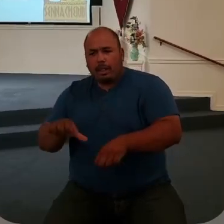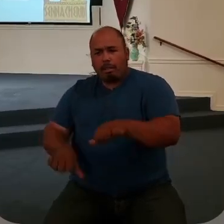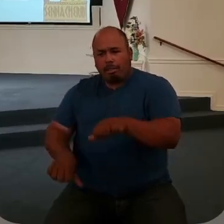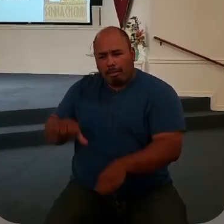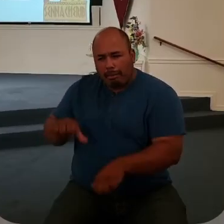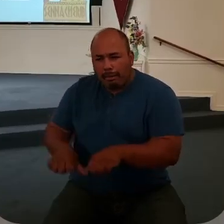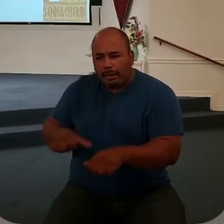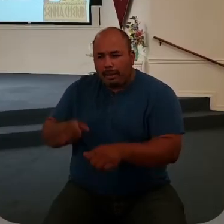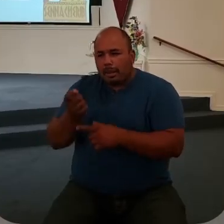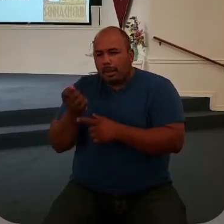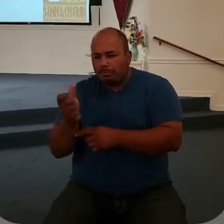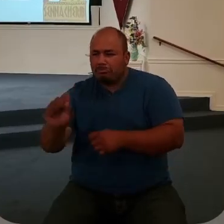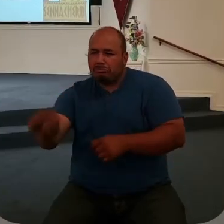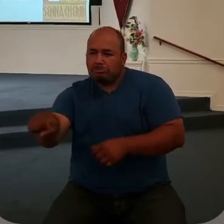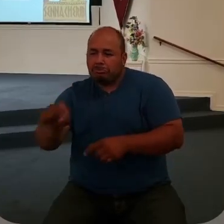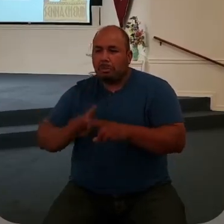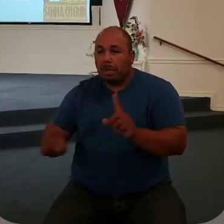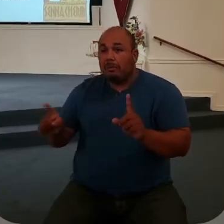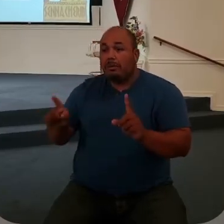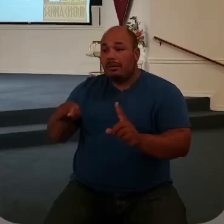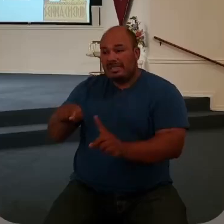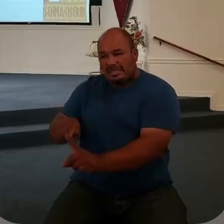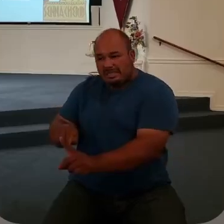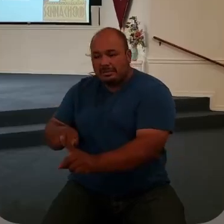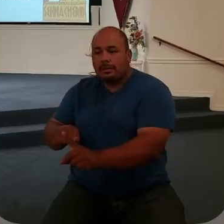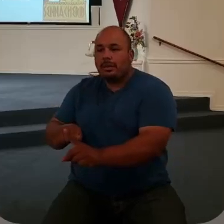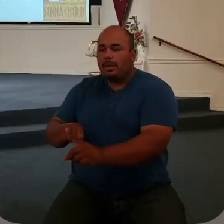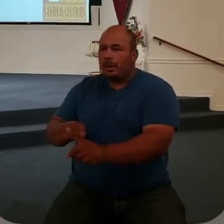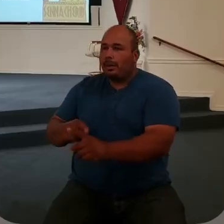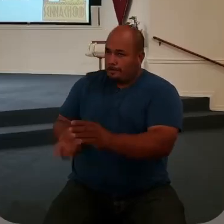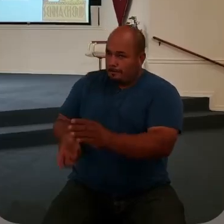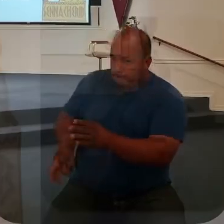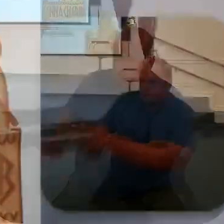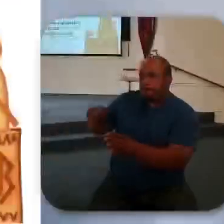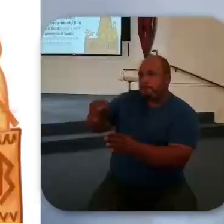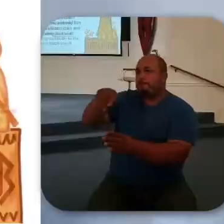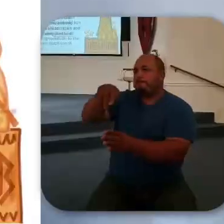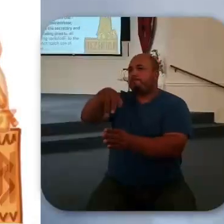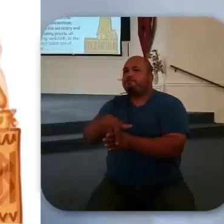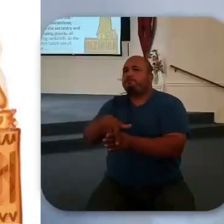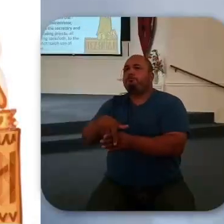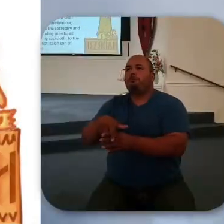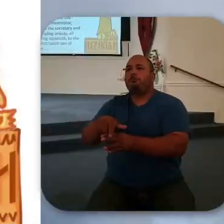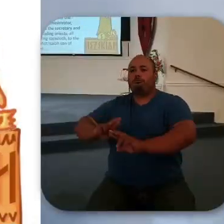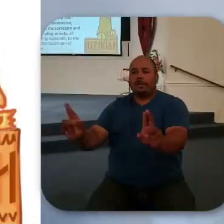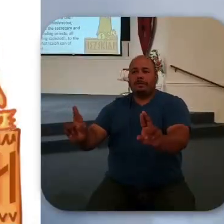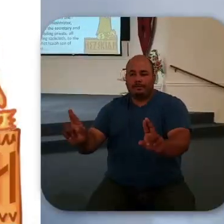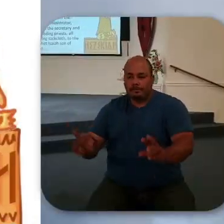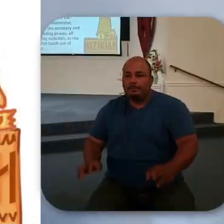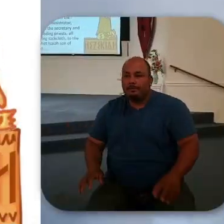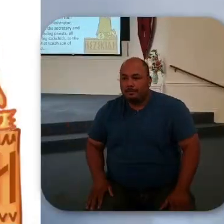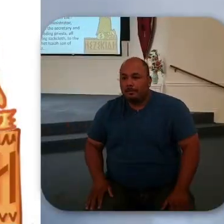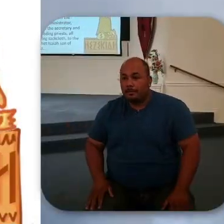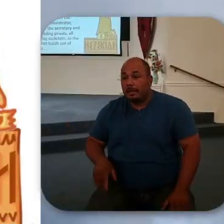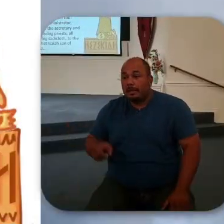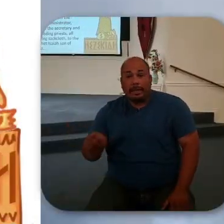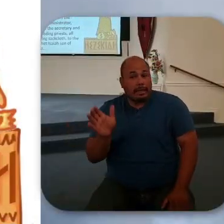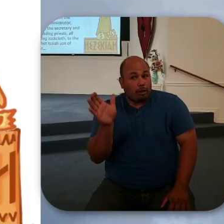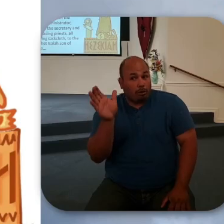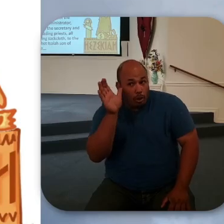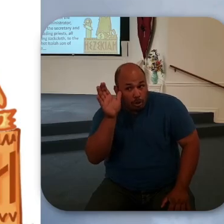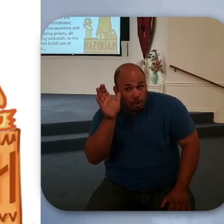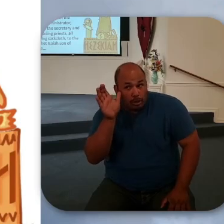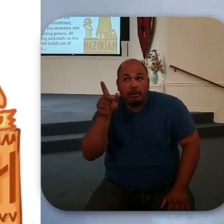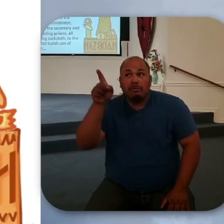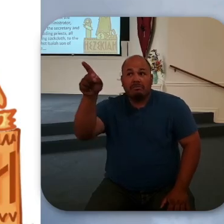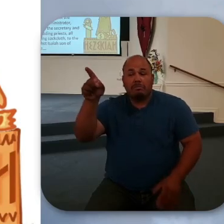now his faith engaged full force. And here's what he did. Chapter 19, verse 1. When King Hezekiah heard this, he tore